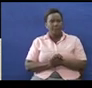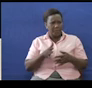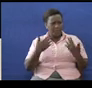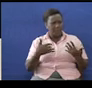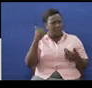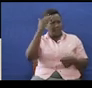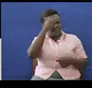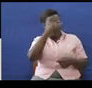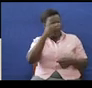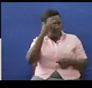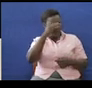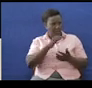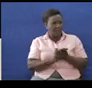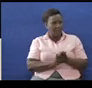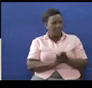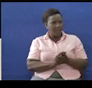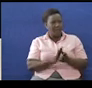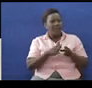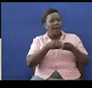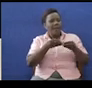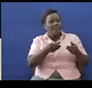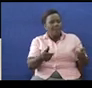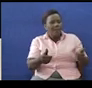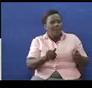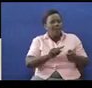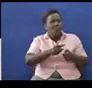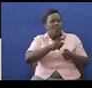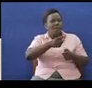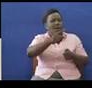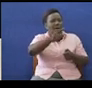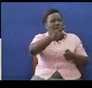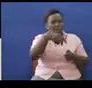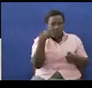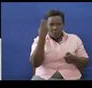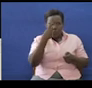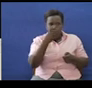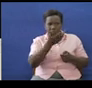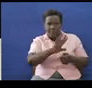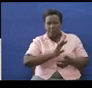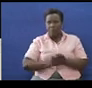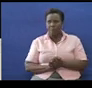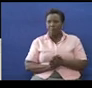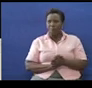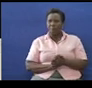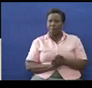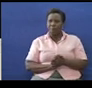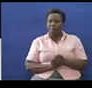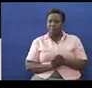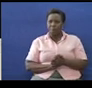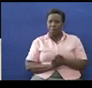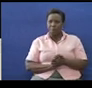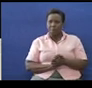Apart from that, let us think of effects of distance. I said that today we are going to talk